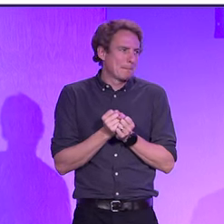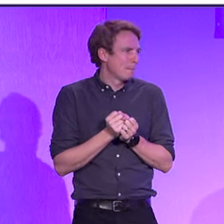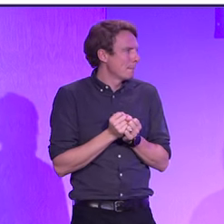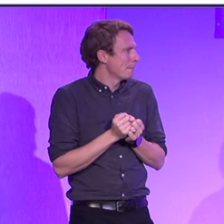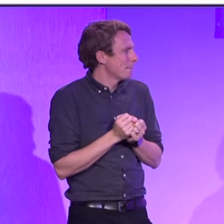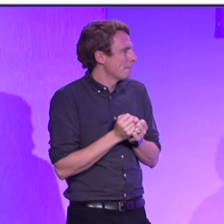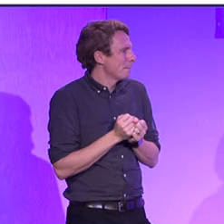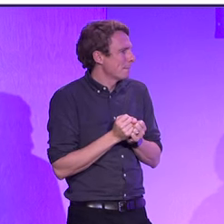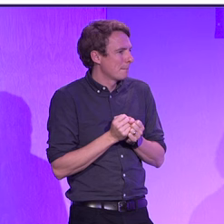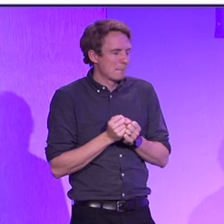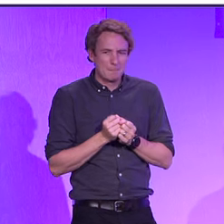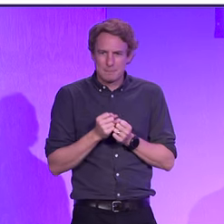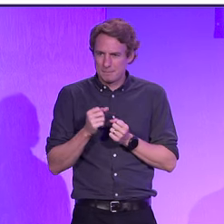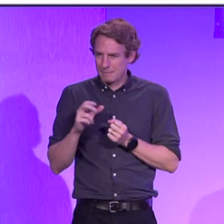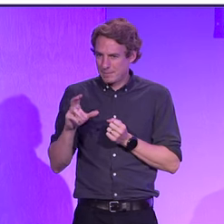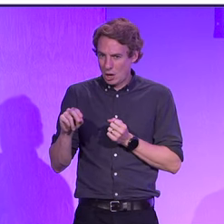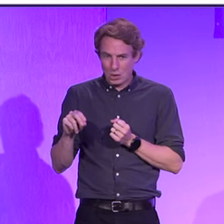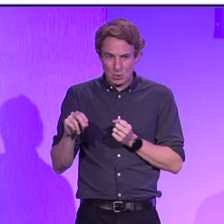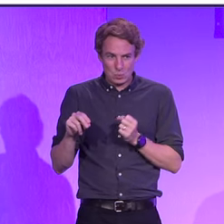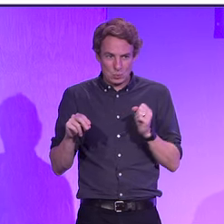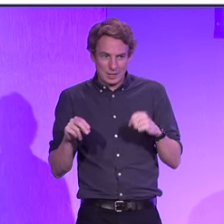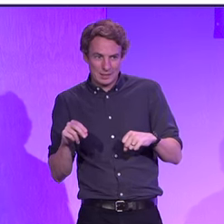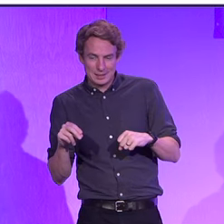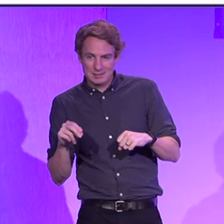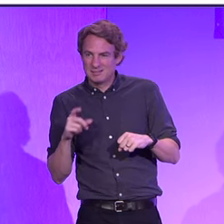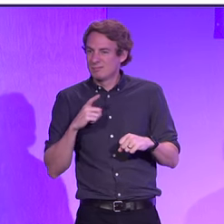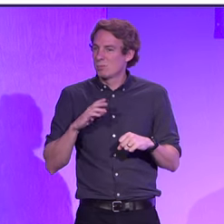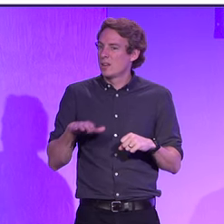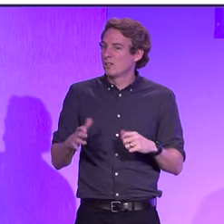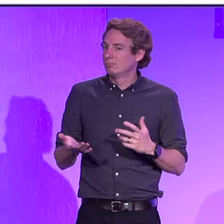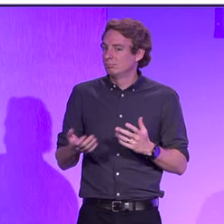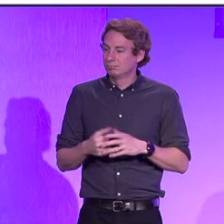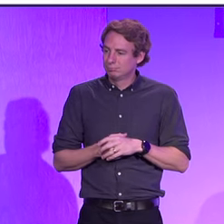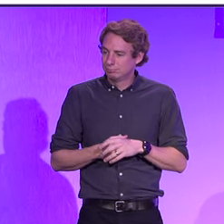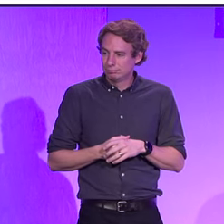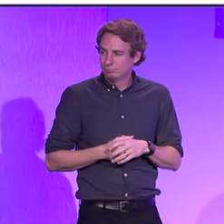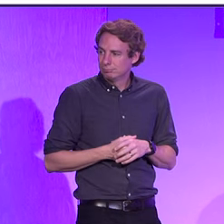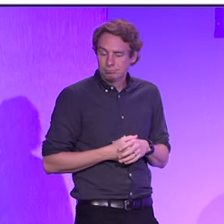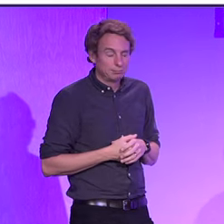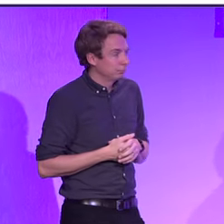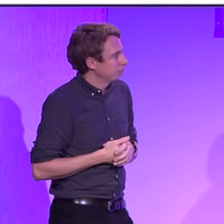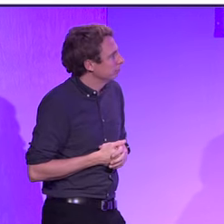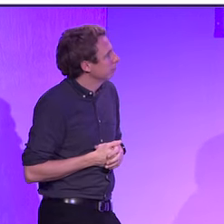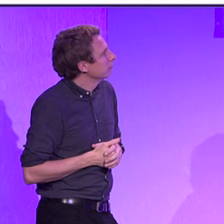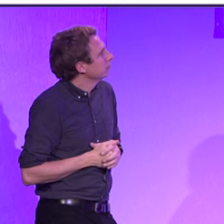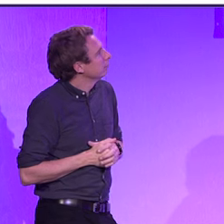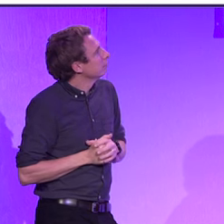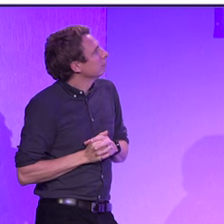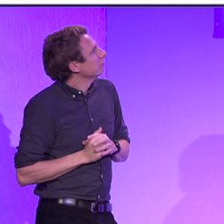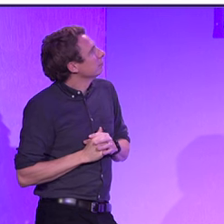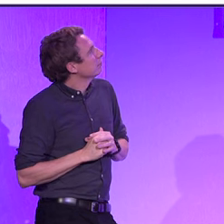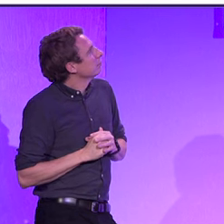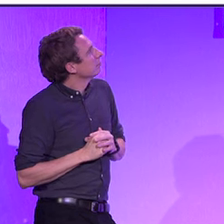No. You say no. Does anyone say yes? I say why not. Okay. Moving on,